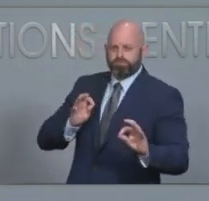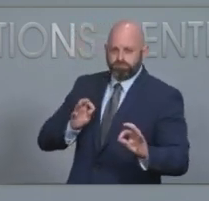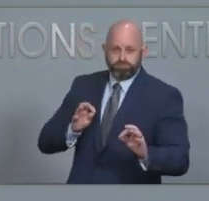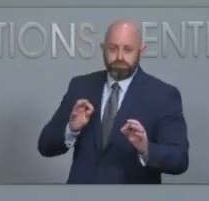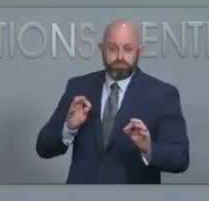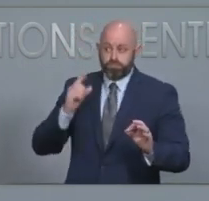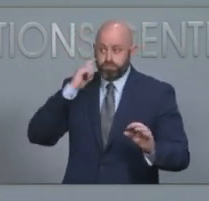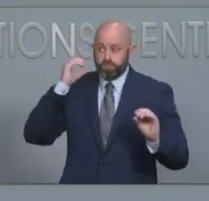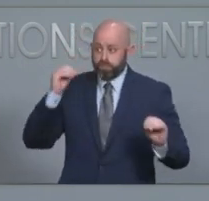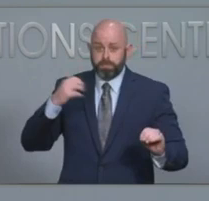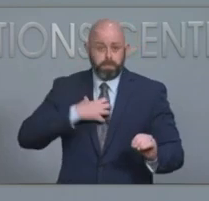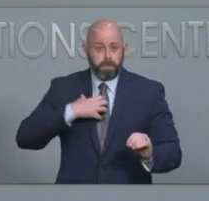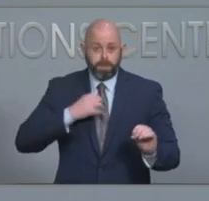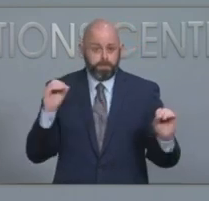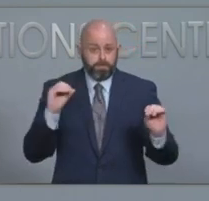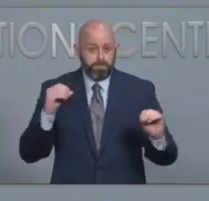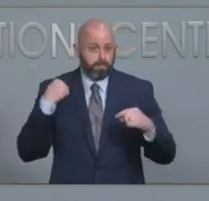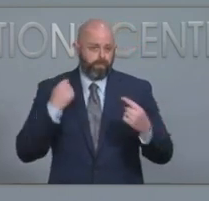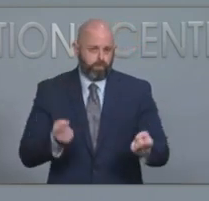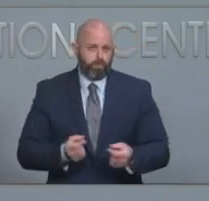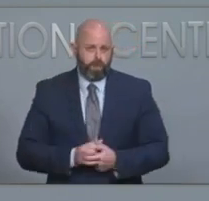nature.